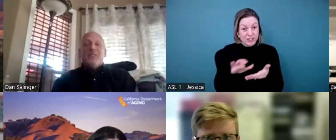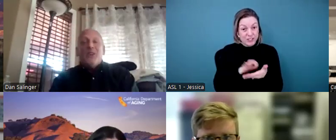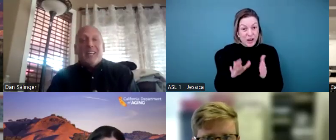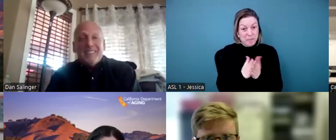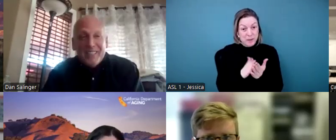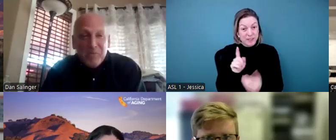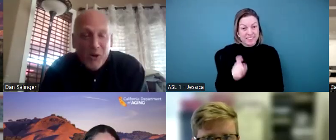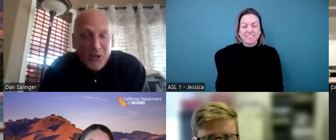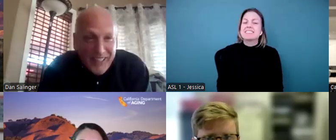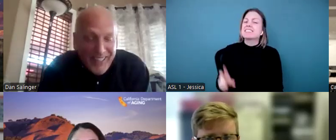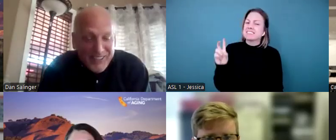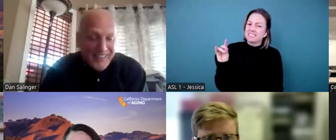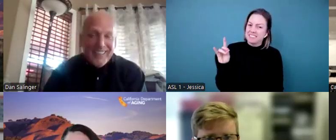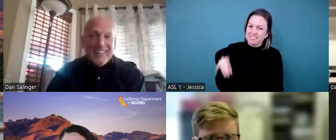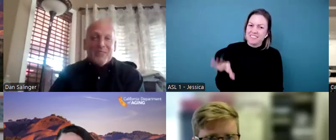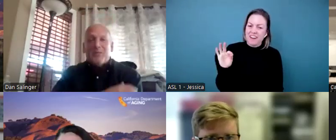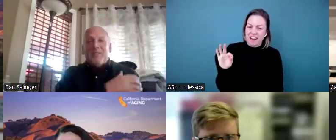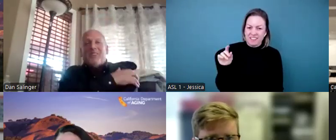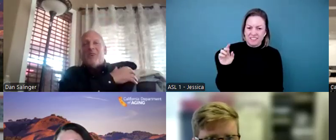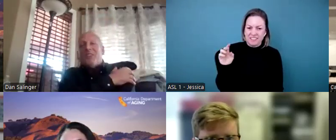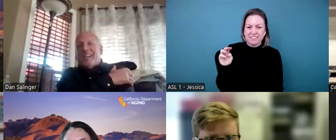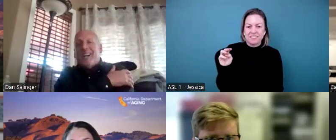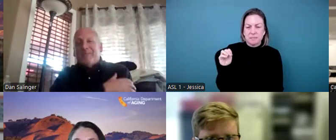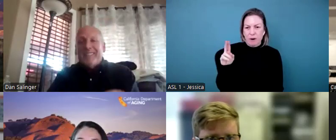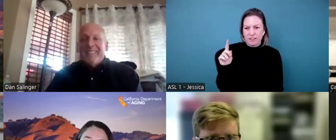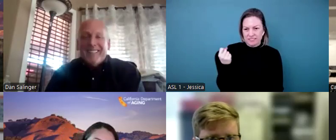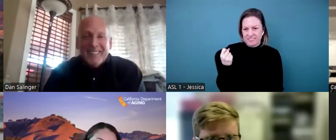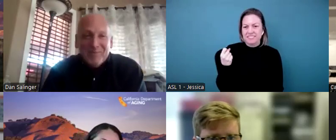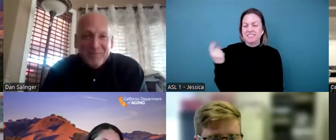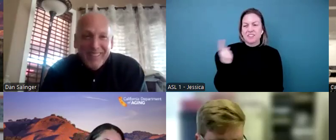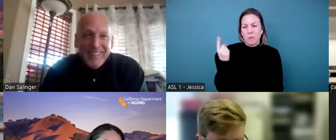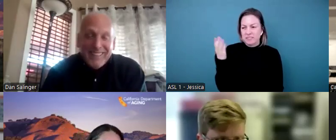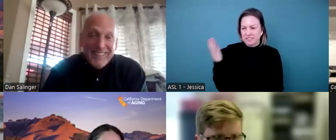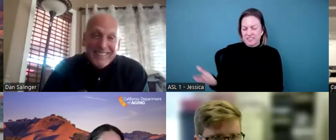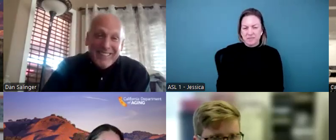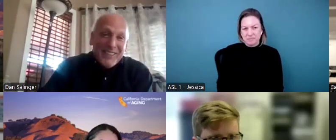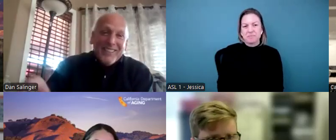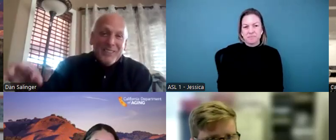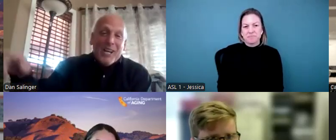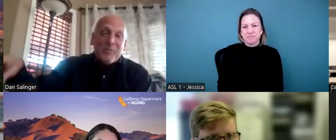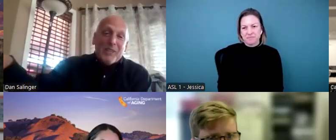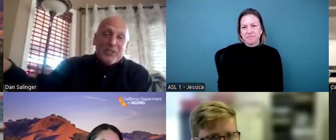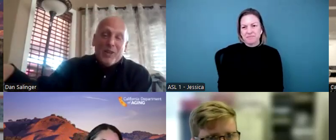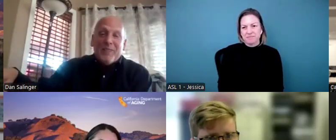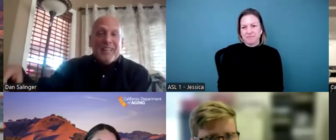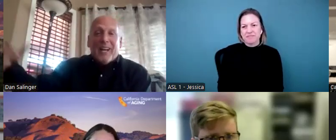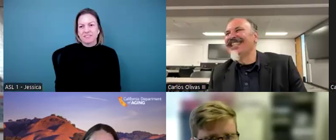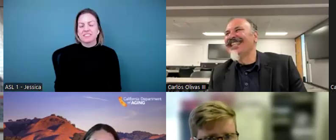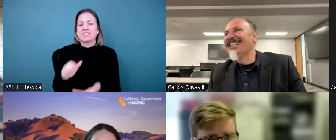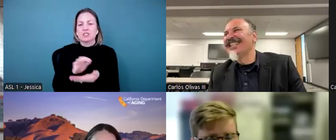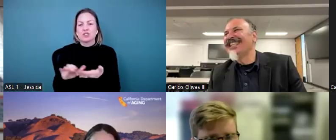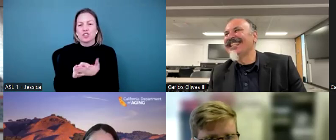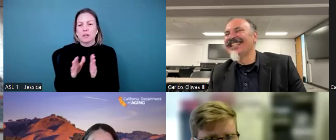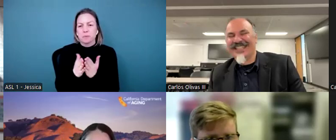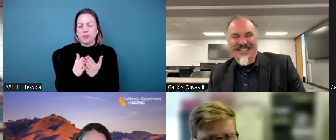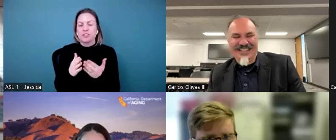Yeah, we've located it at Mark's, actually. It's been there all the time. You know, the checkbook is something that was